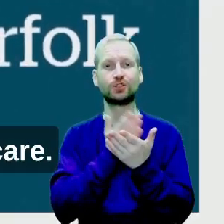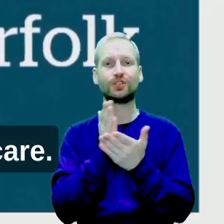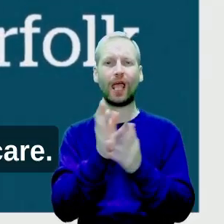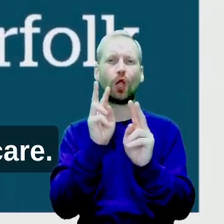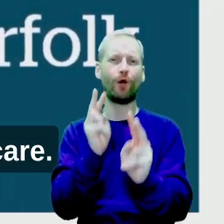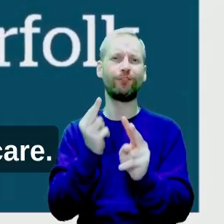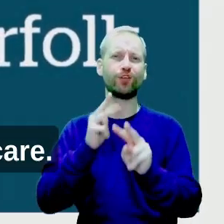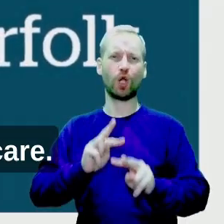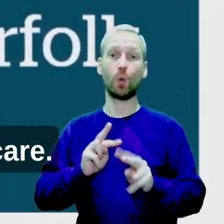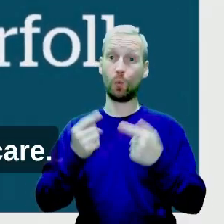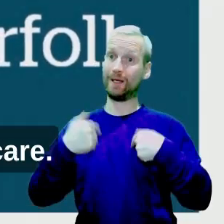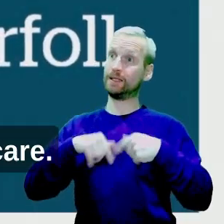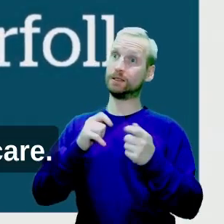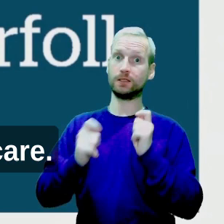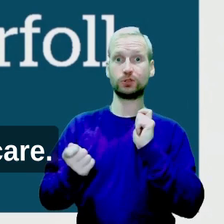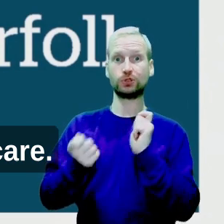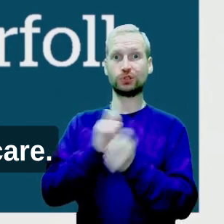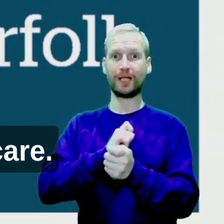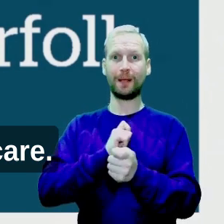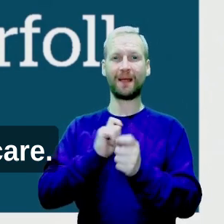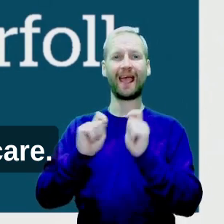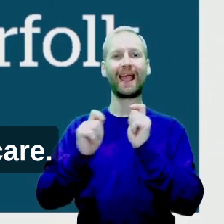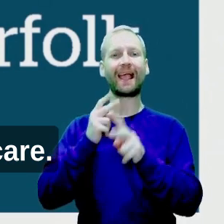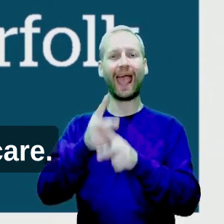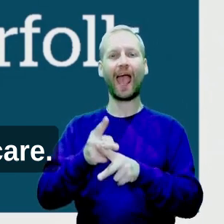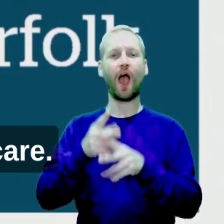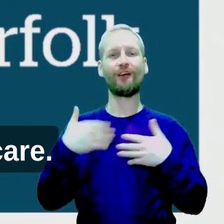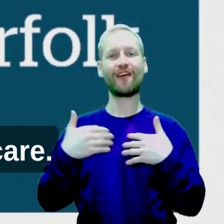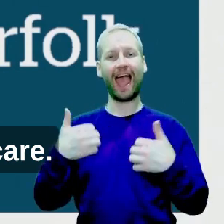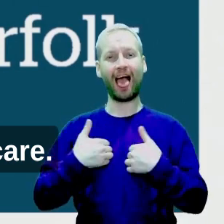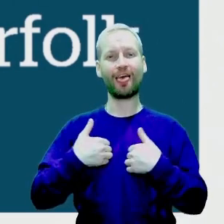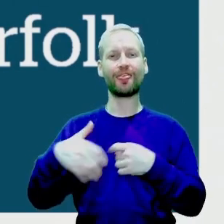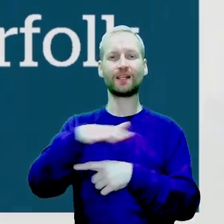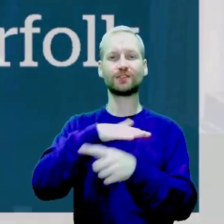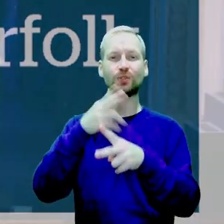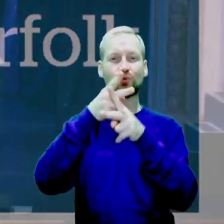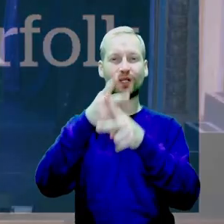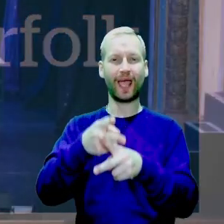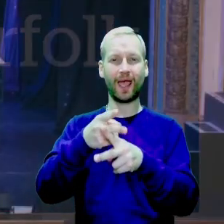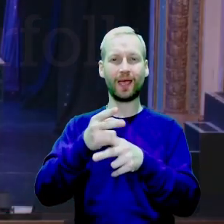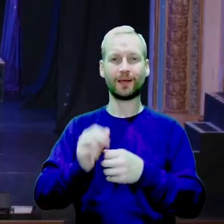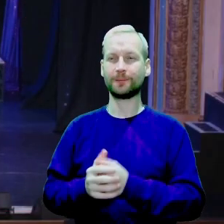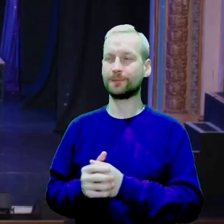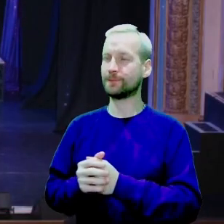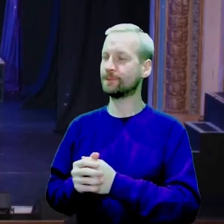with those shaping care across health and social care.